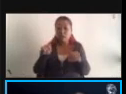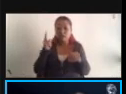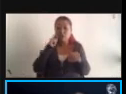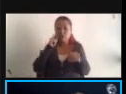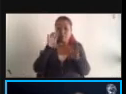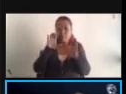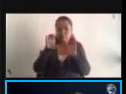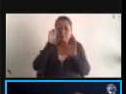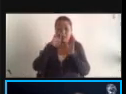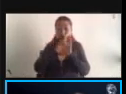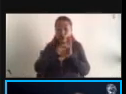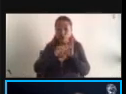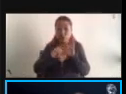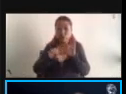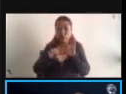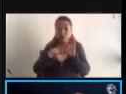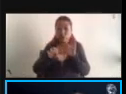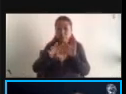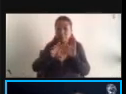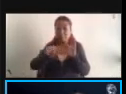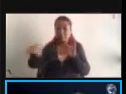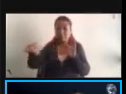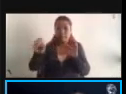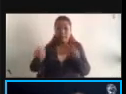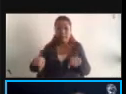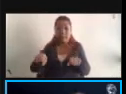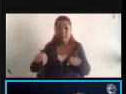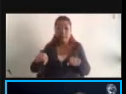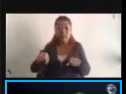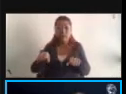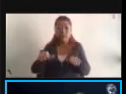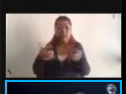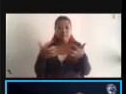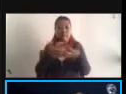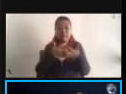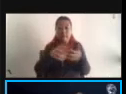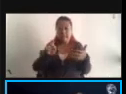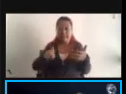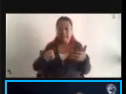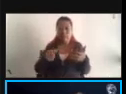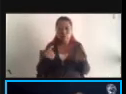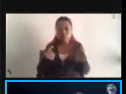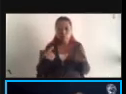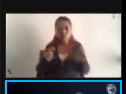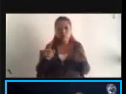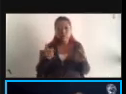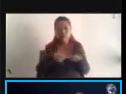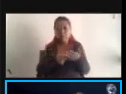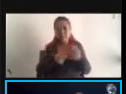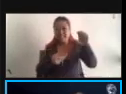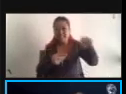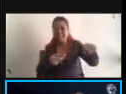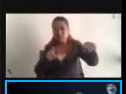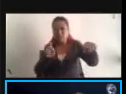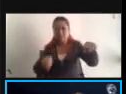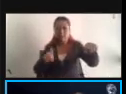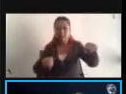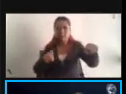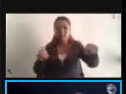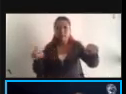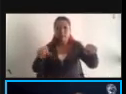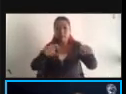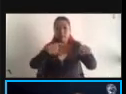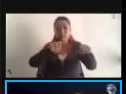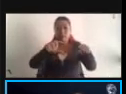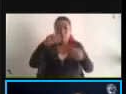And right over here above this gentleman's head is a flex hose that is responsible for keeping this window